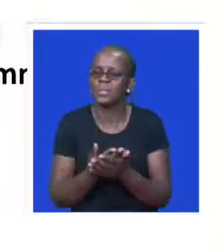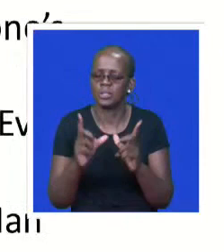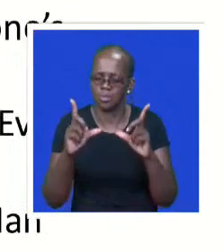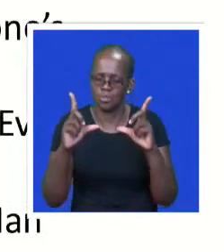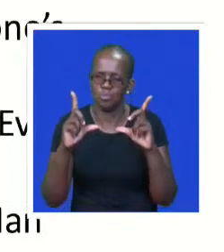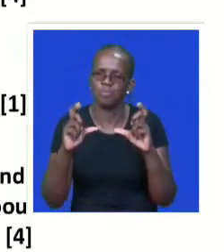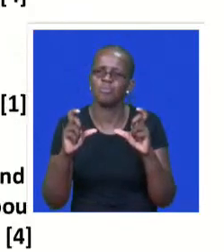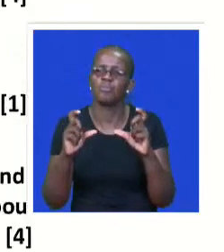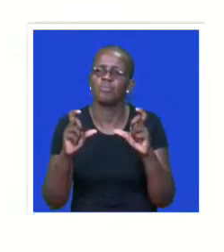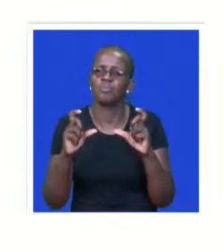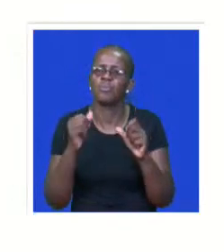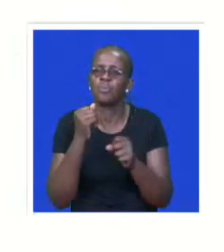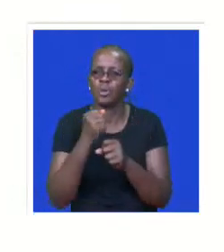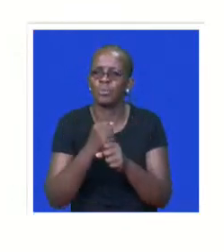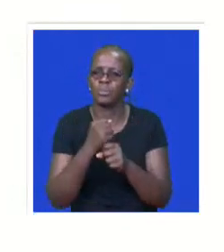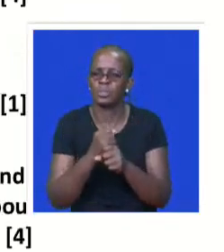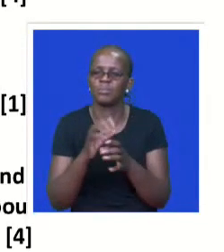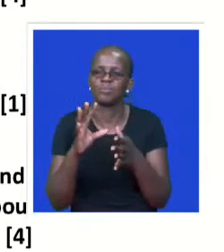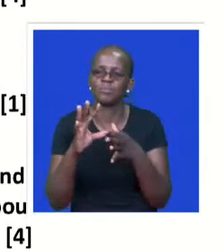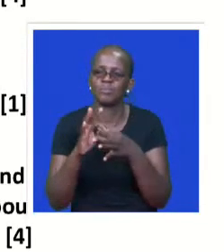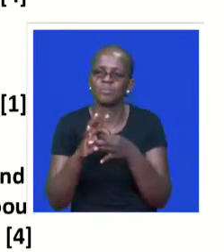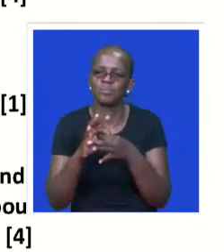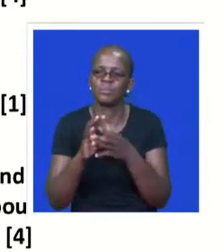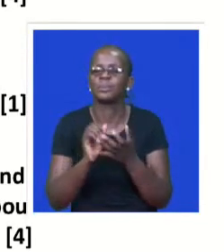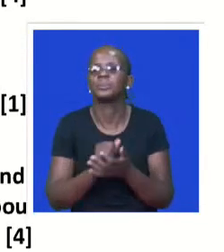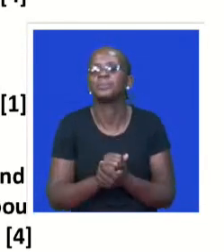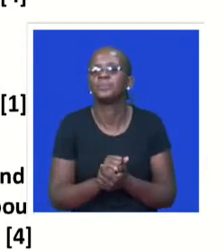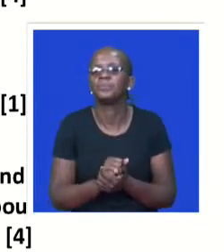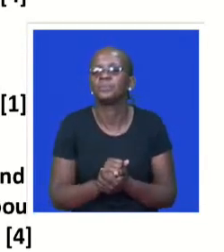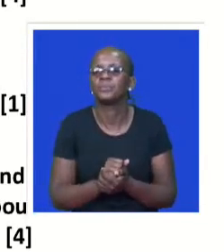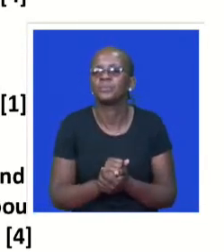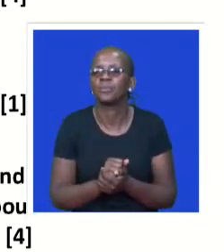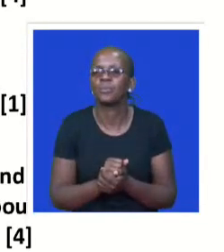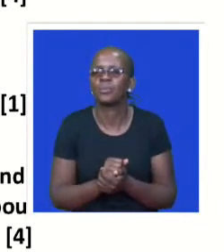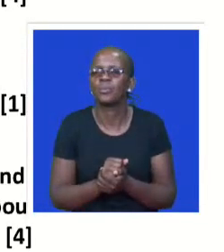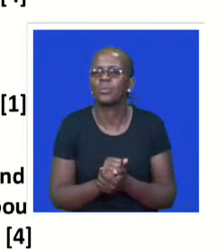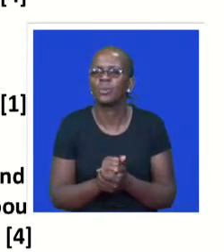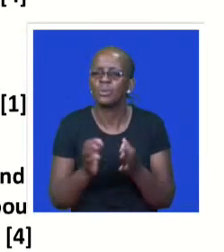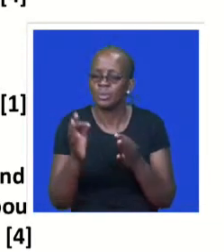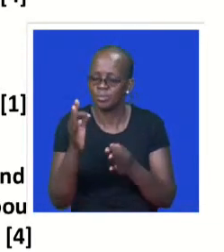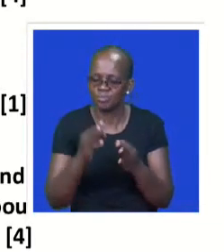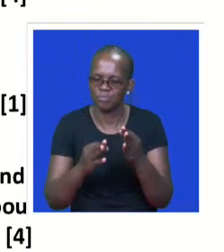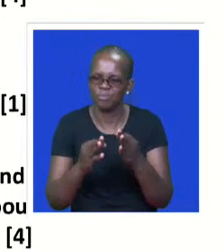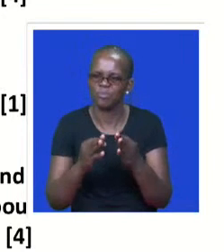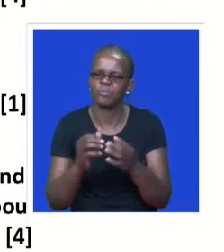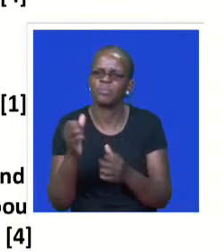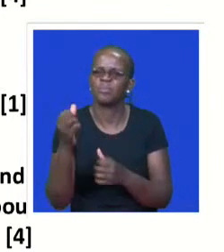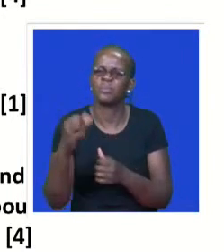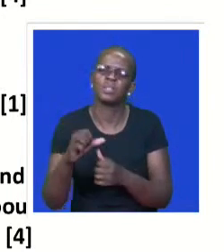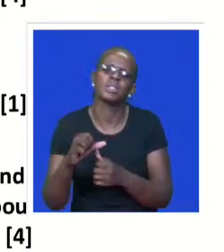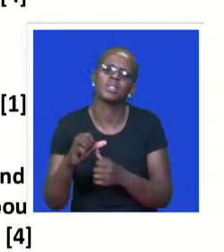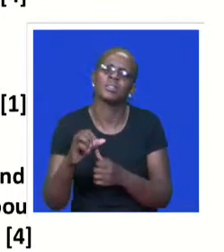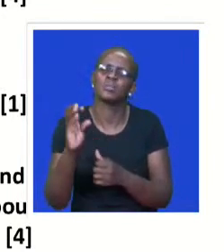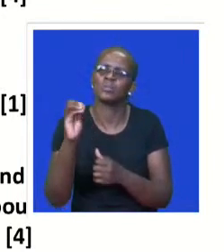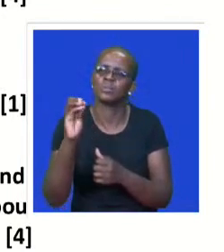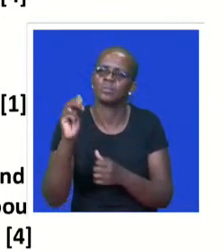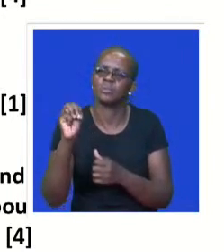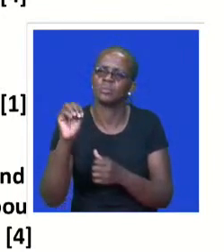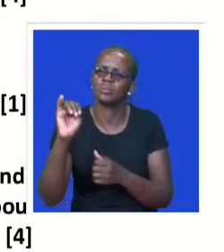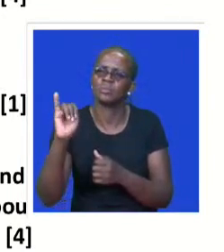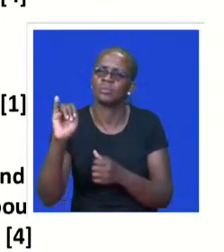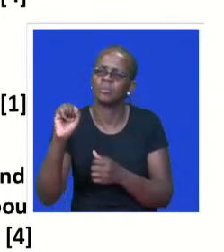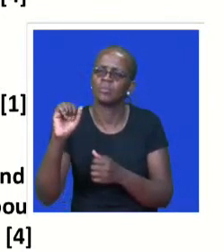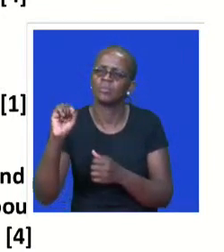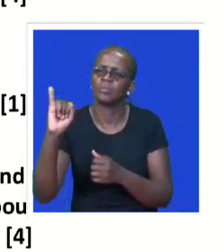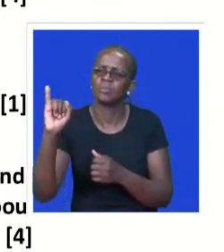Lena, at home. So you will describe the sin of omission and explain any two consequences